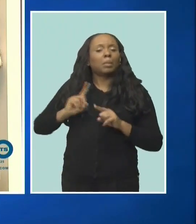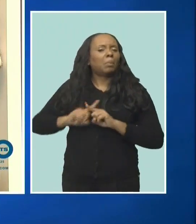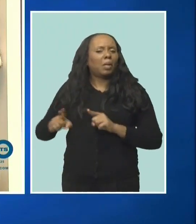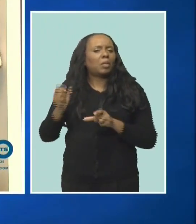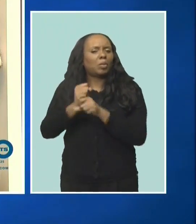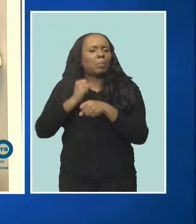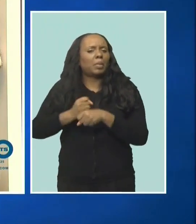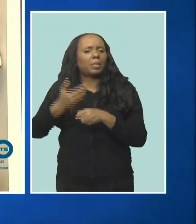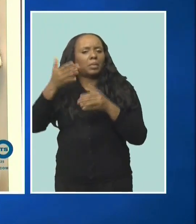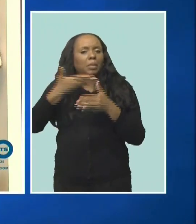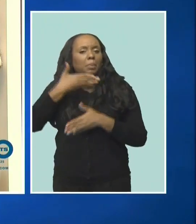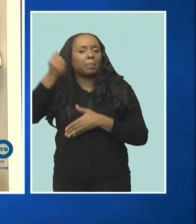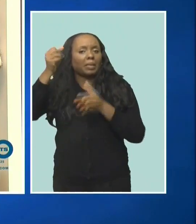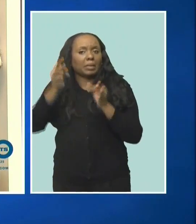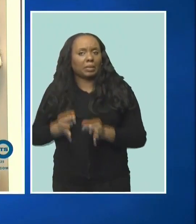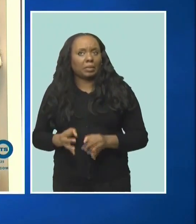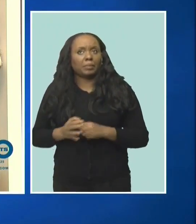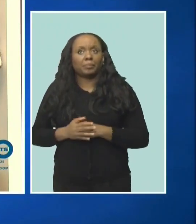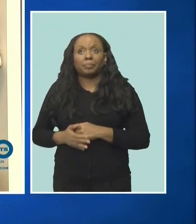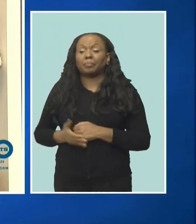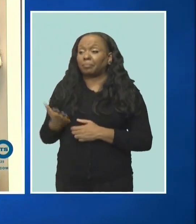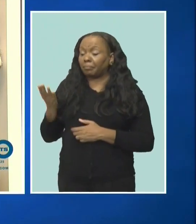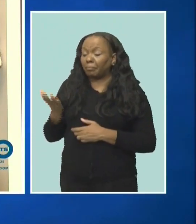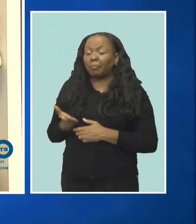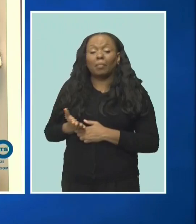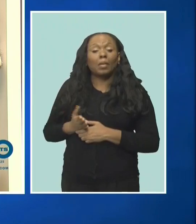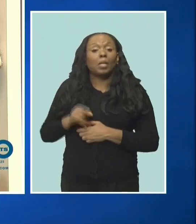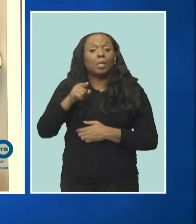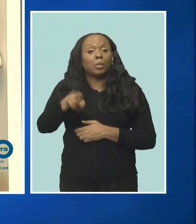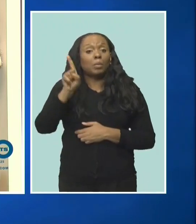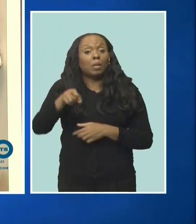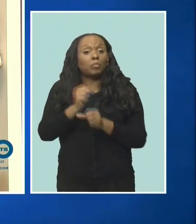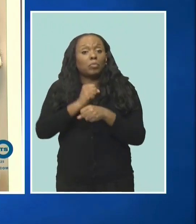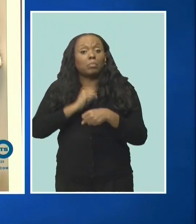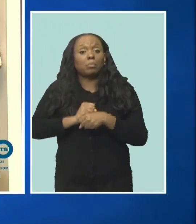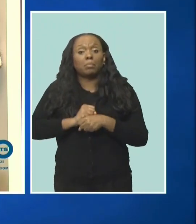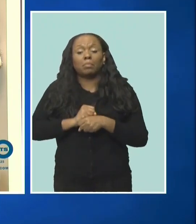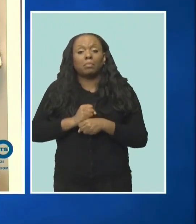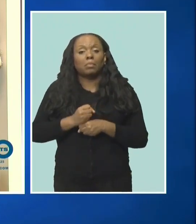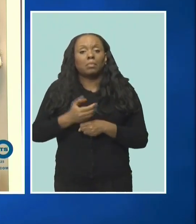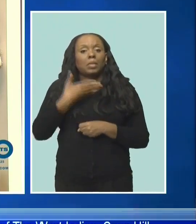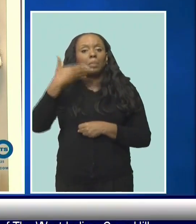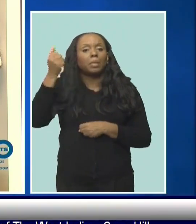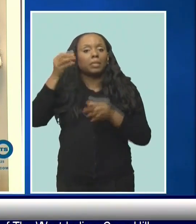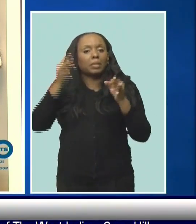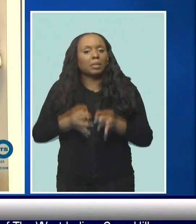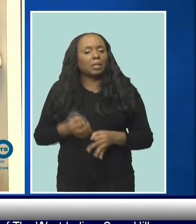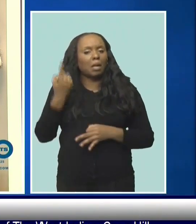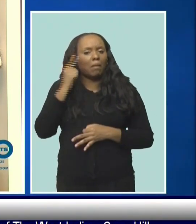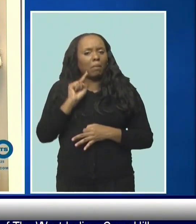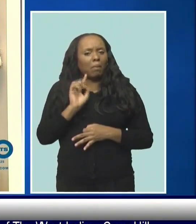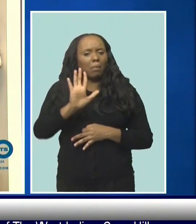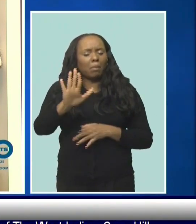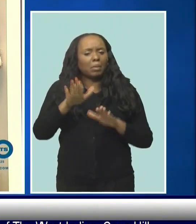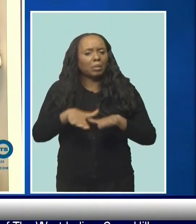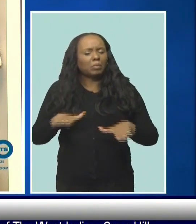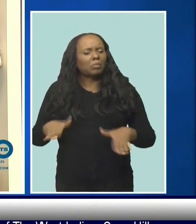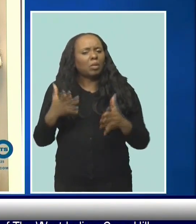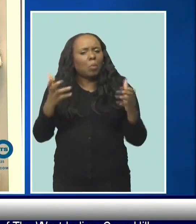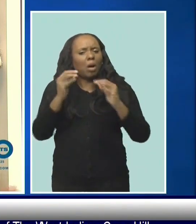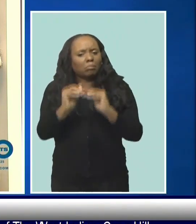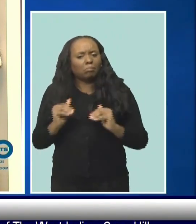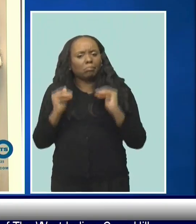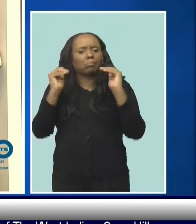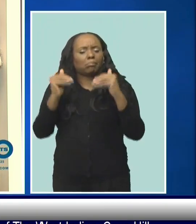that implies that certain decisions have to be made on their behalf to allow them to attain the highest standard of health possible